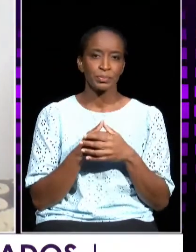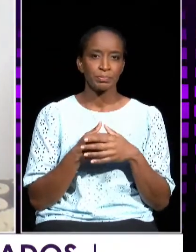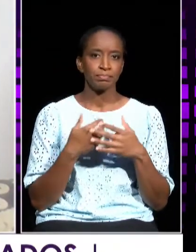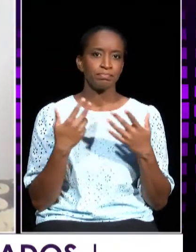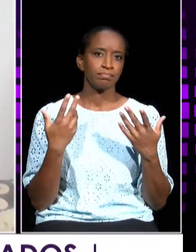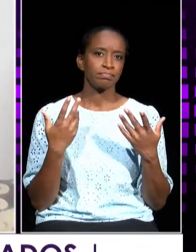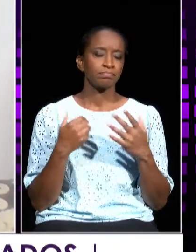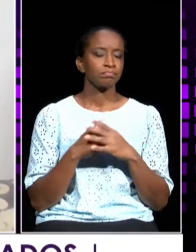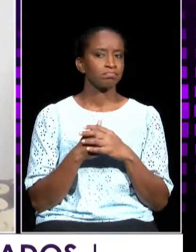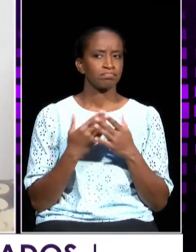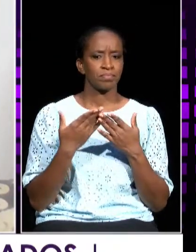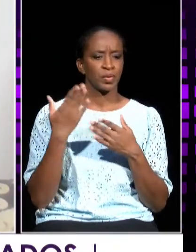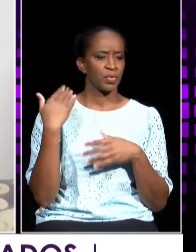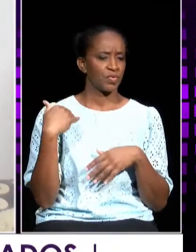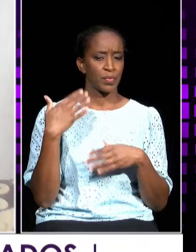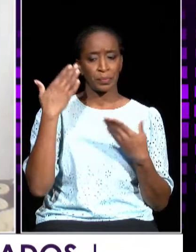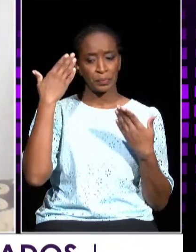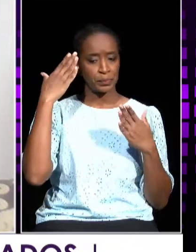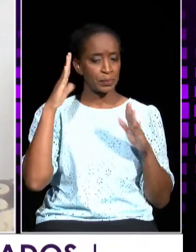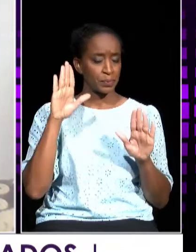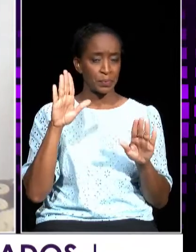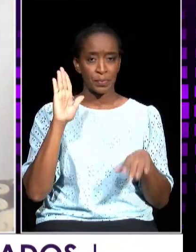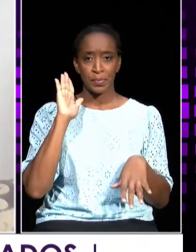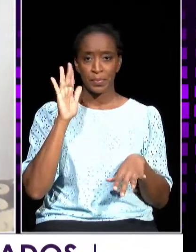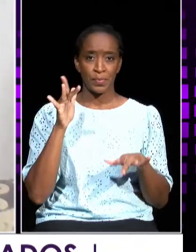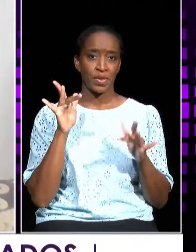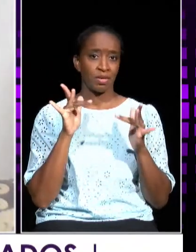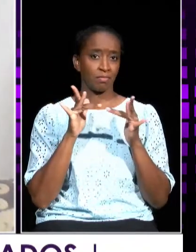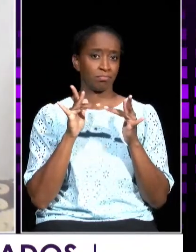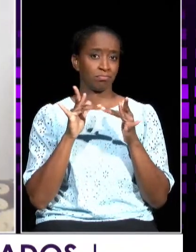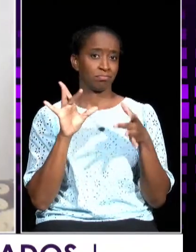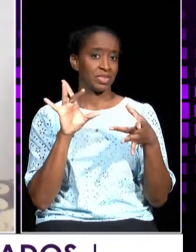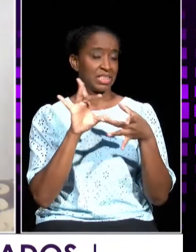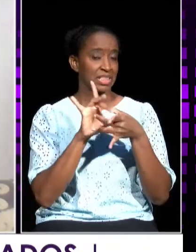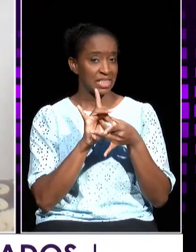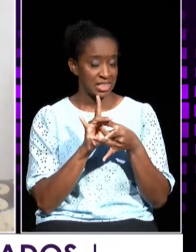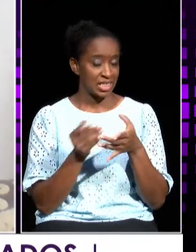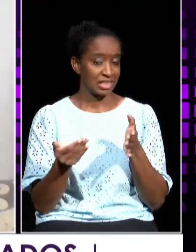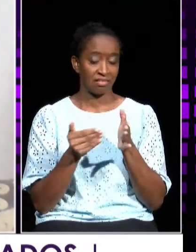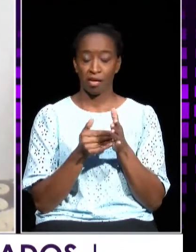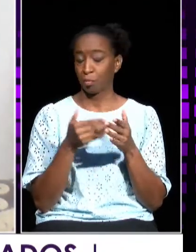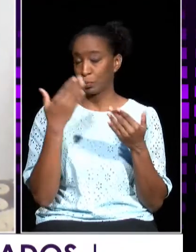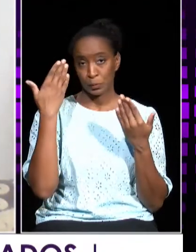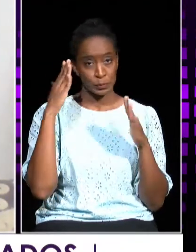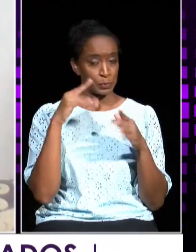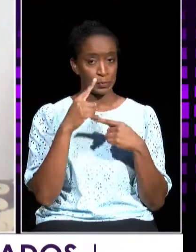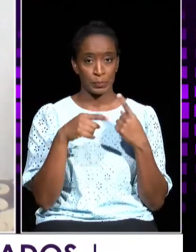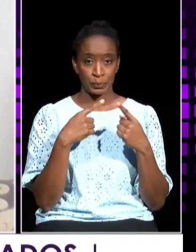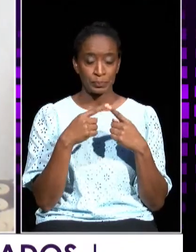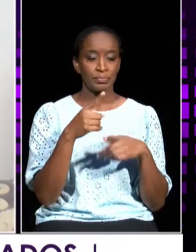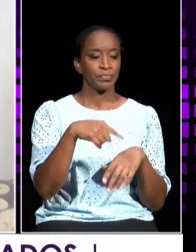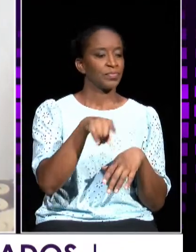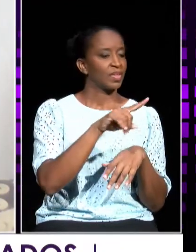online, and so we needed to make those first formers up to sixth formers feel as comfortable as